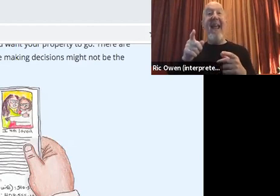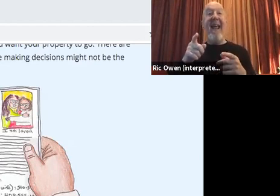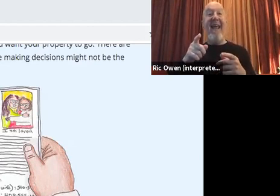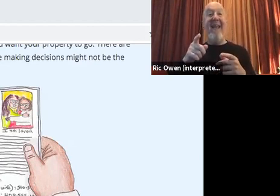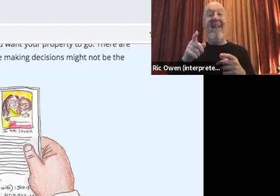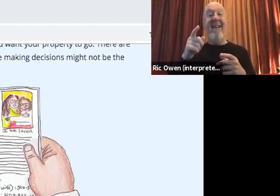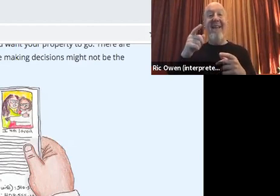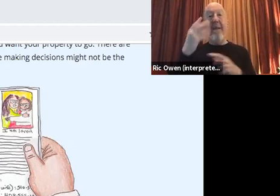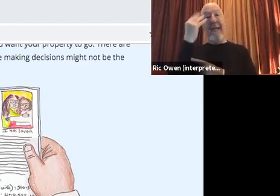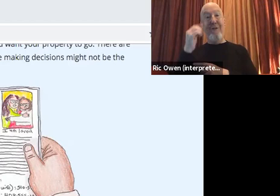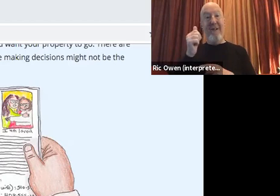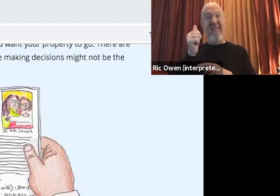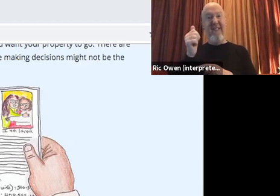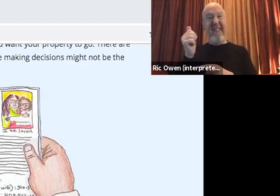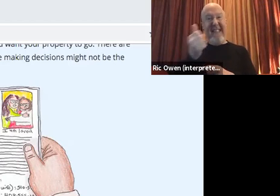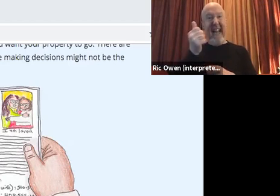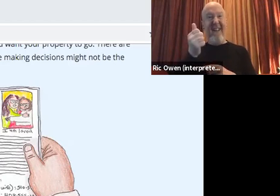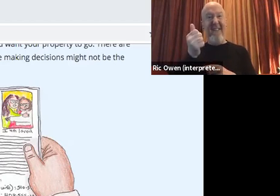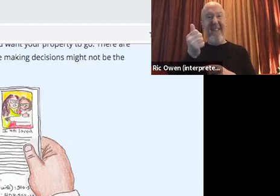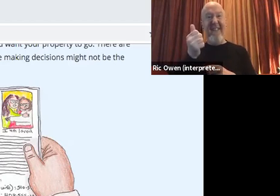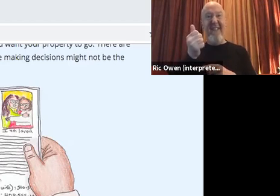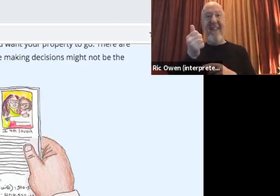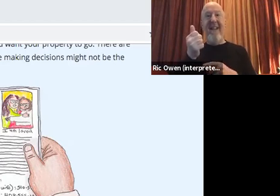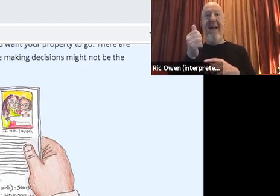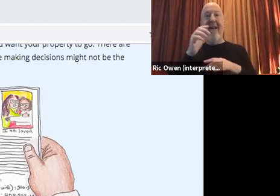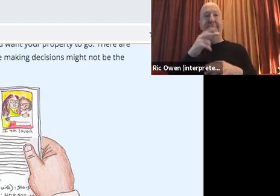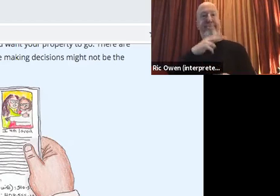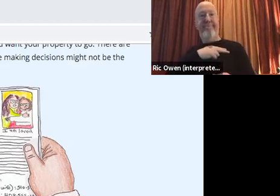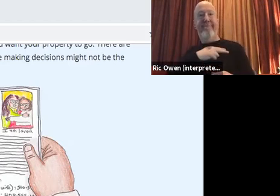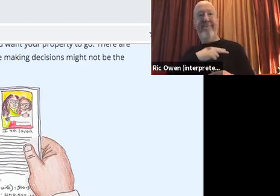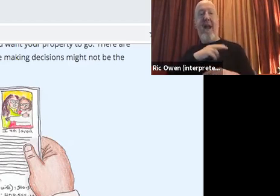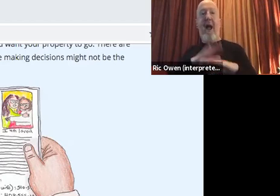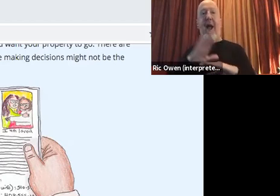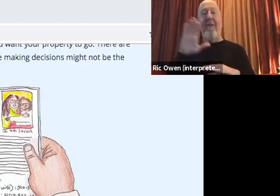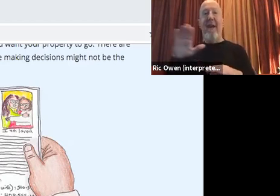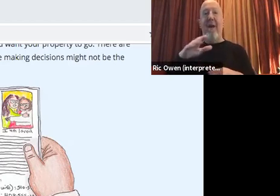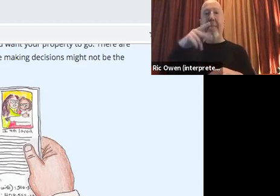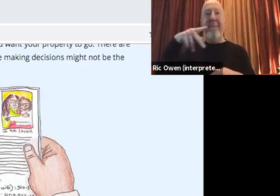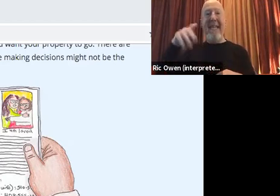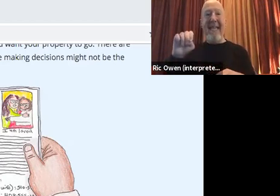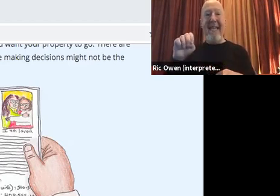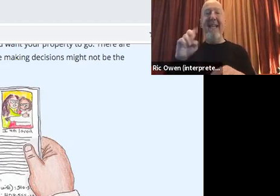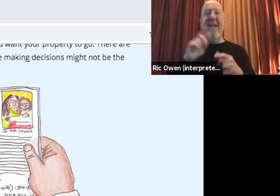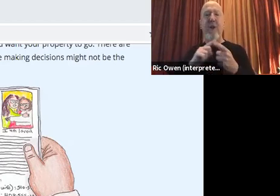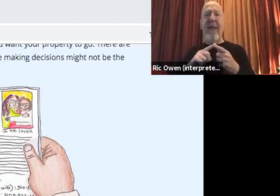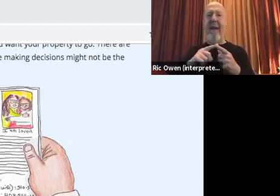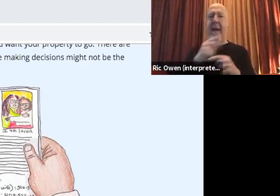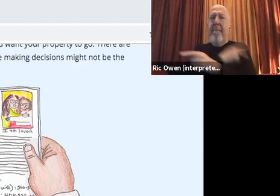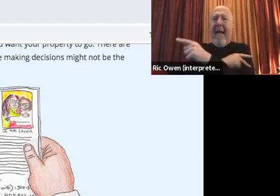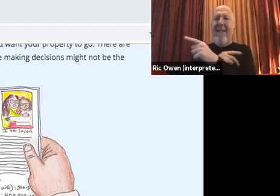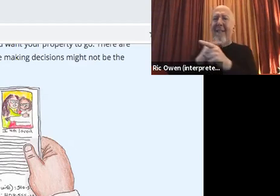themselves to the outside of their personal protective equipment so that patients can get a sense of who they are and see